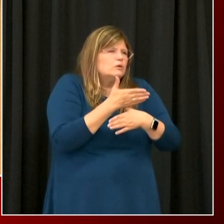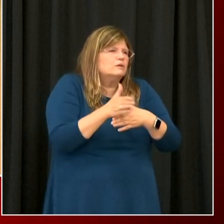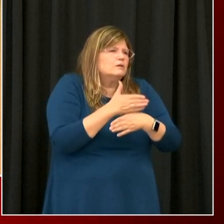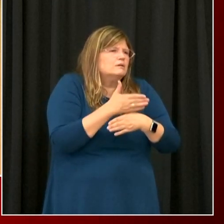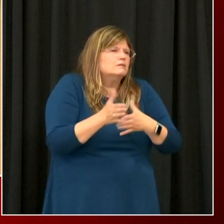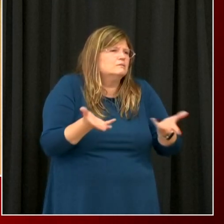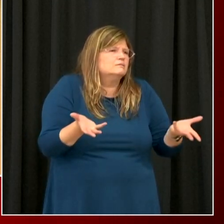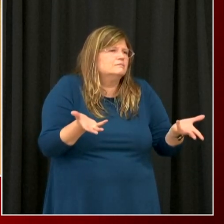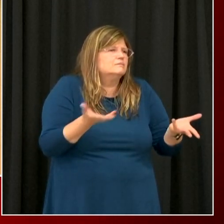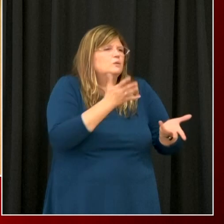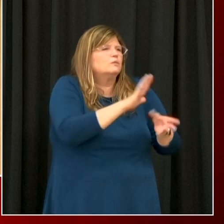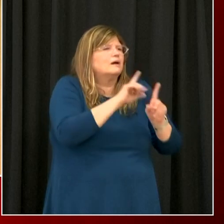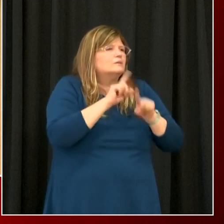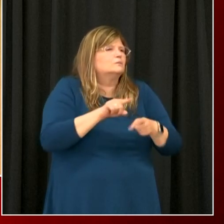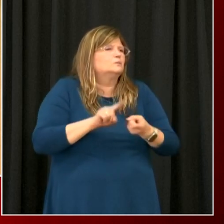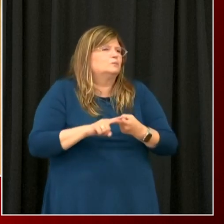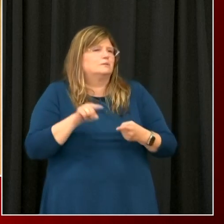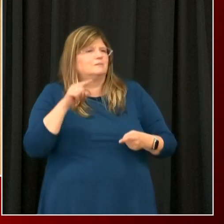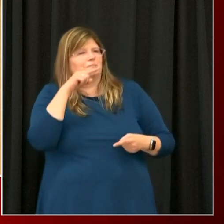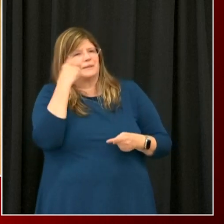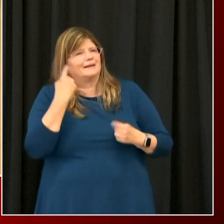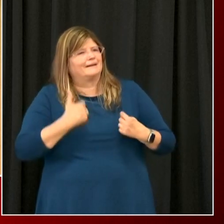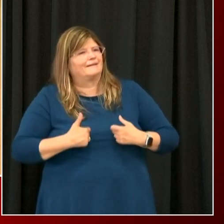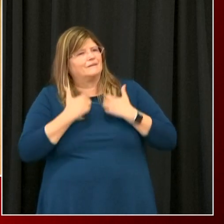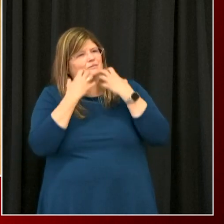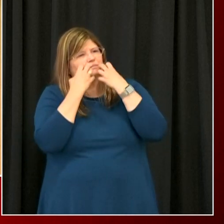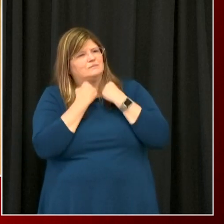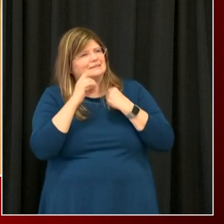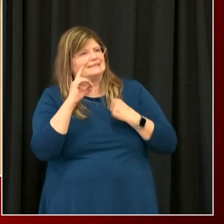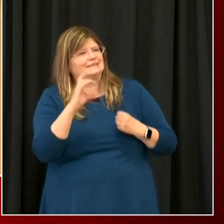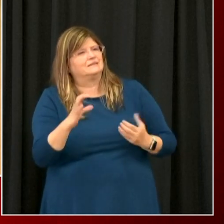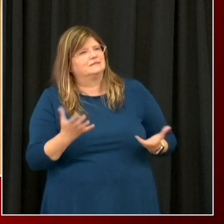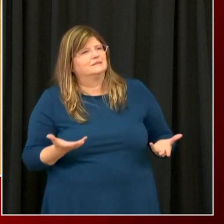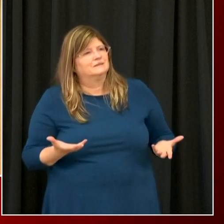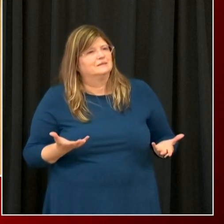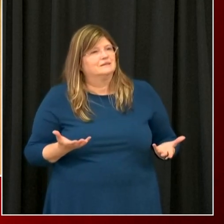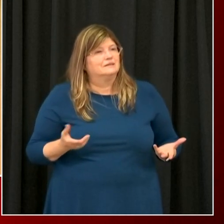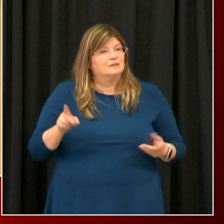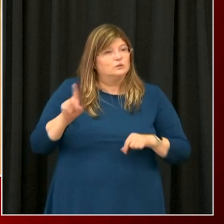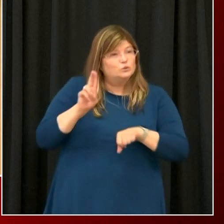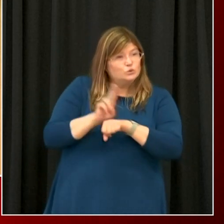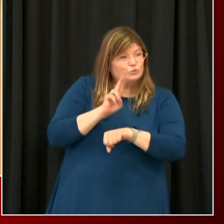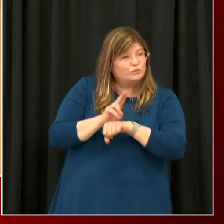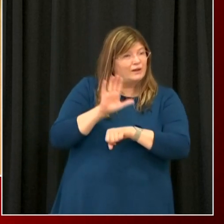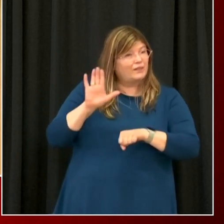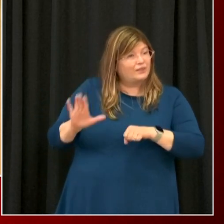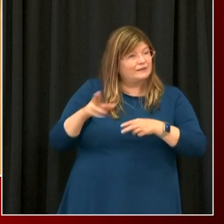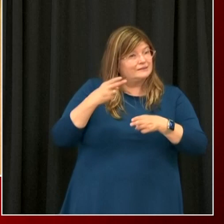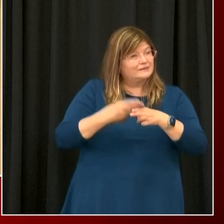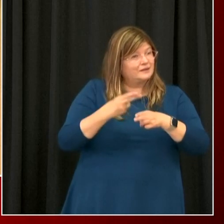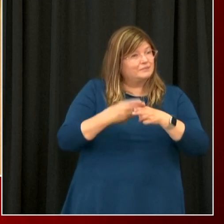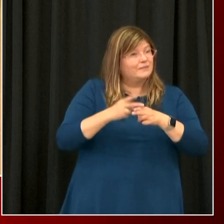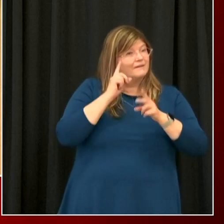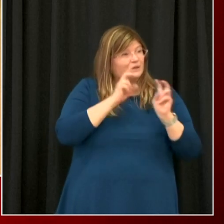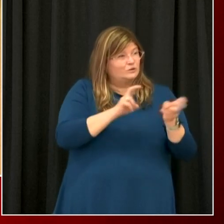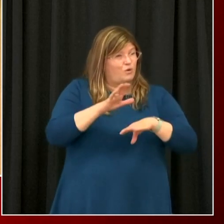Matter DC that you basically put their logo on the street and they say thanks but no